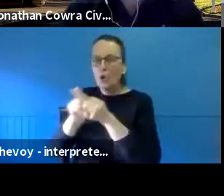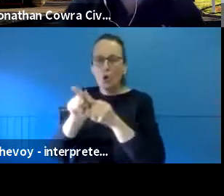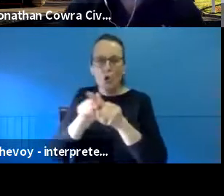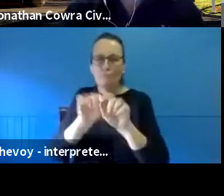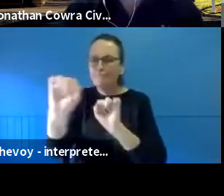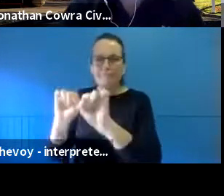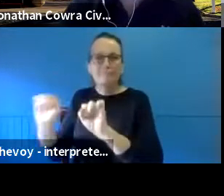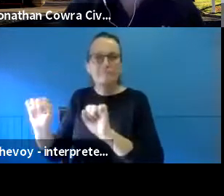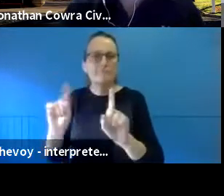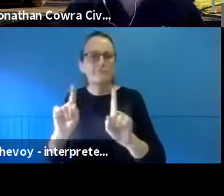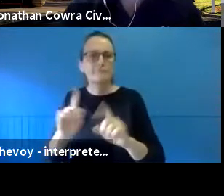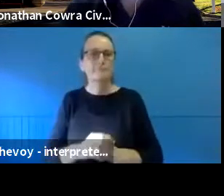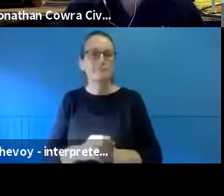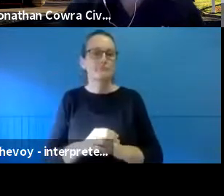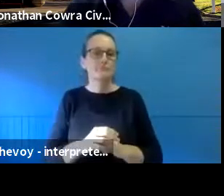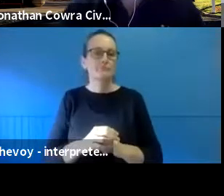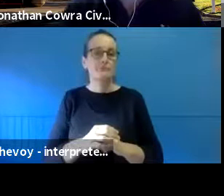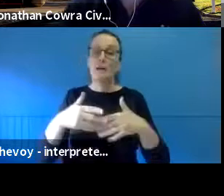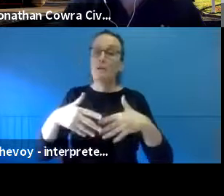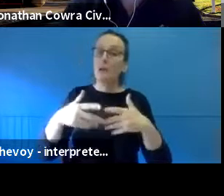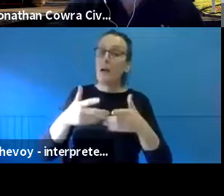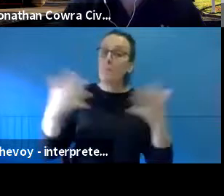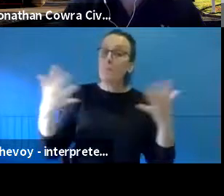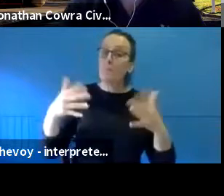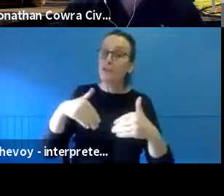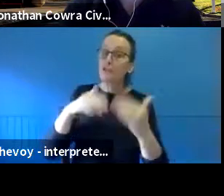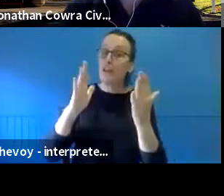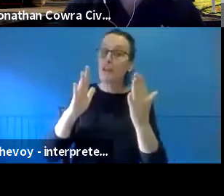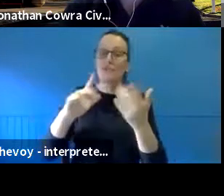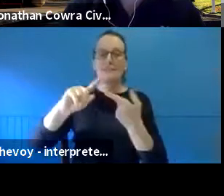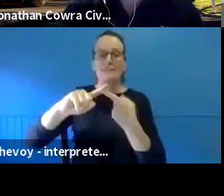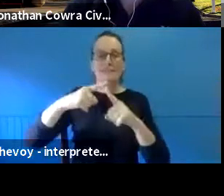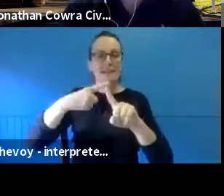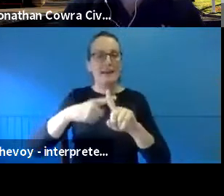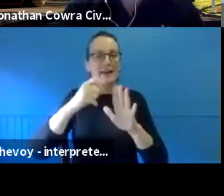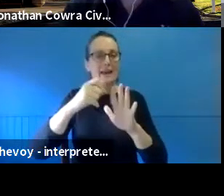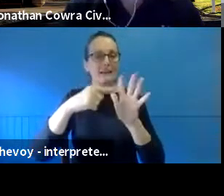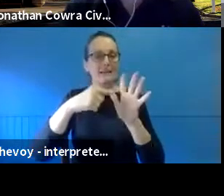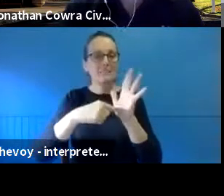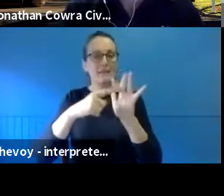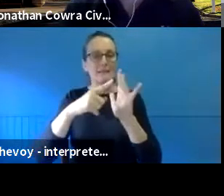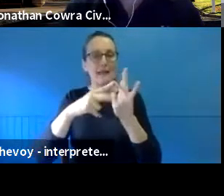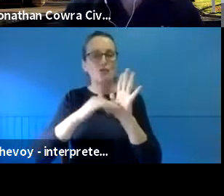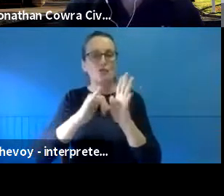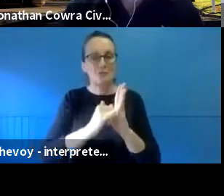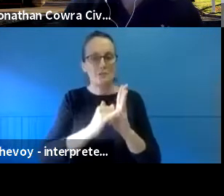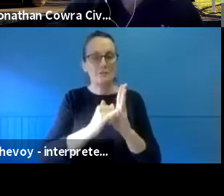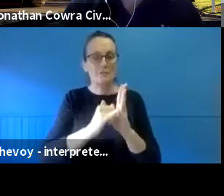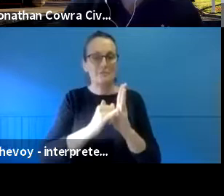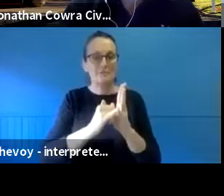the other hard challenge I think I've probably had is that managing expectations of council as a council-owned